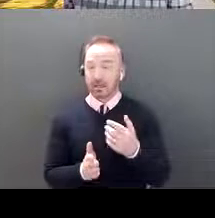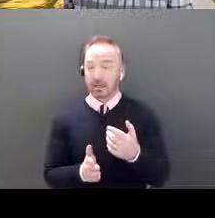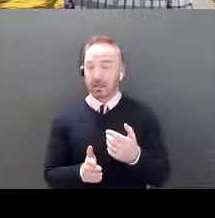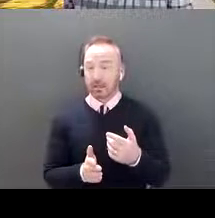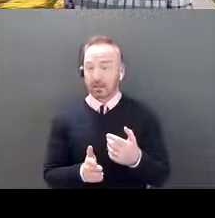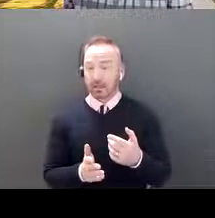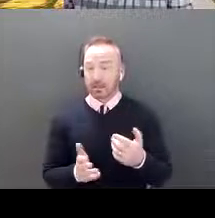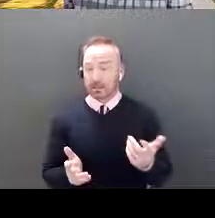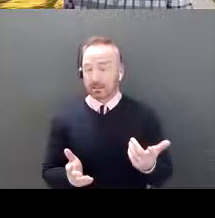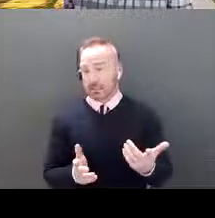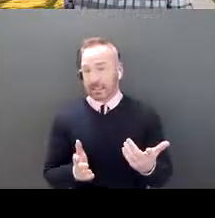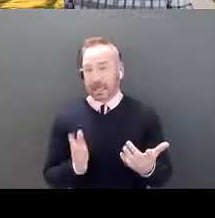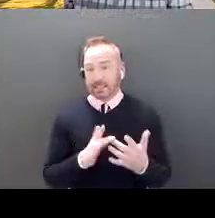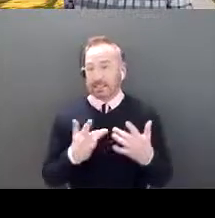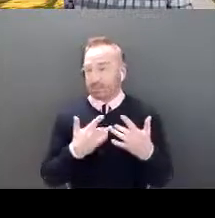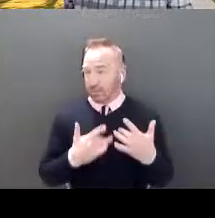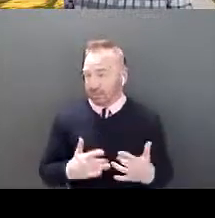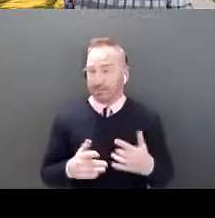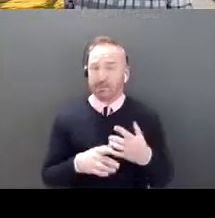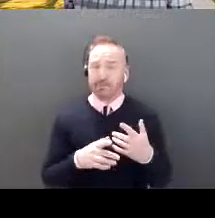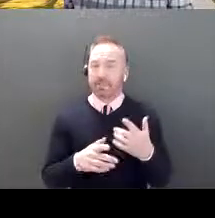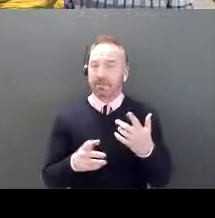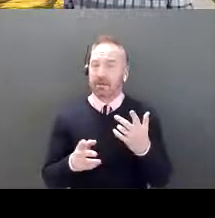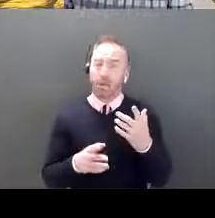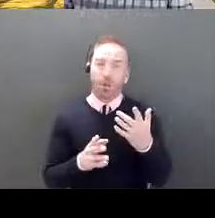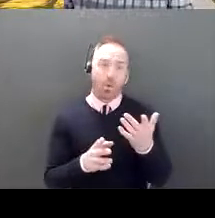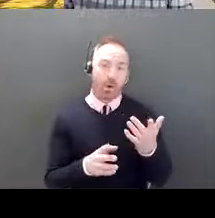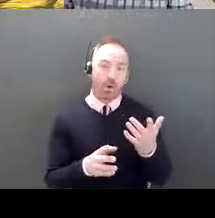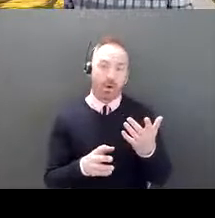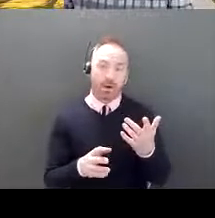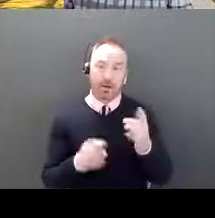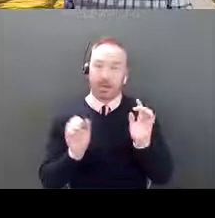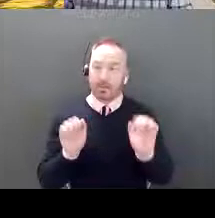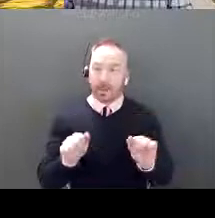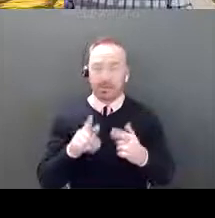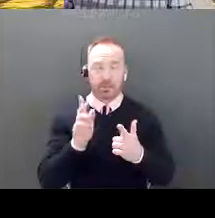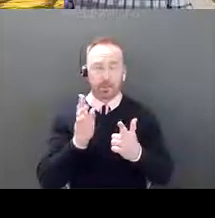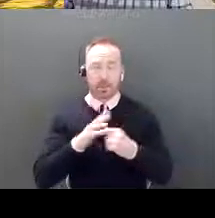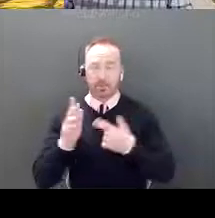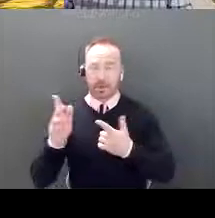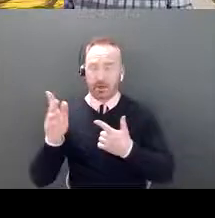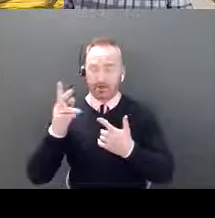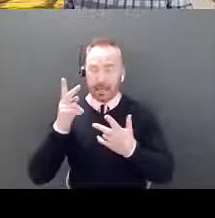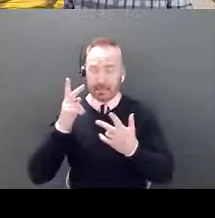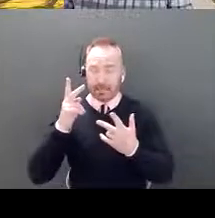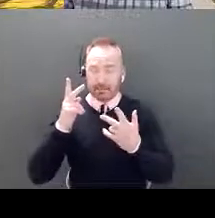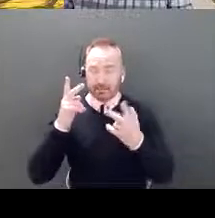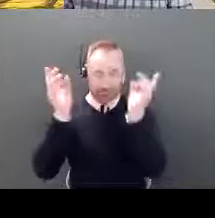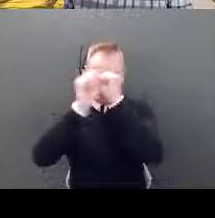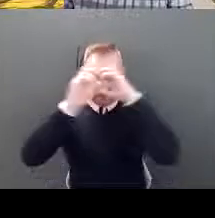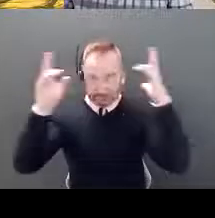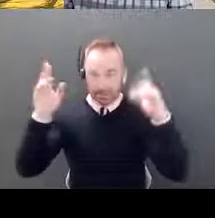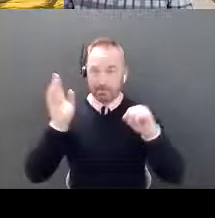through depressive disorder and also psychotic delusional convictions. And let me just stop on that point for a